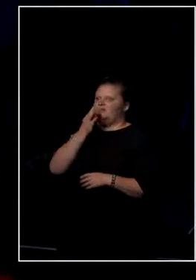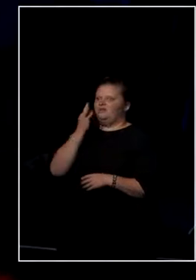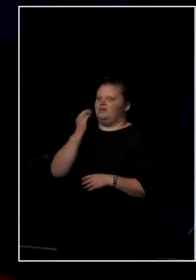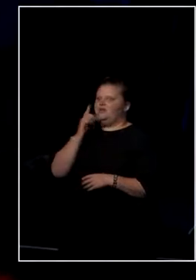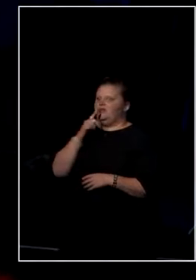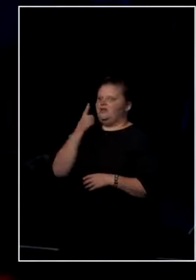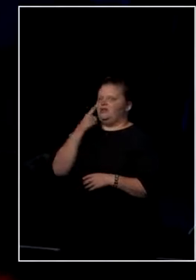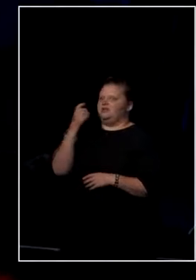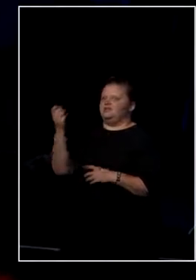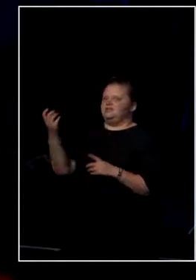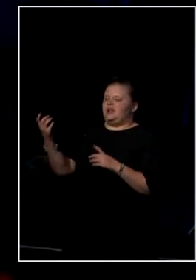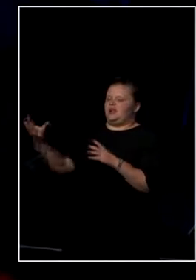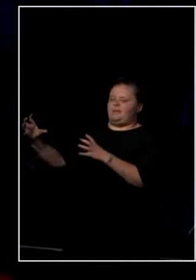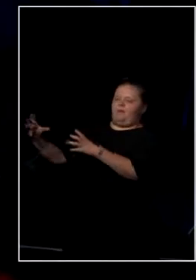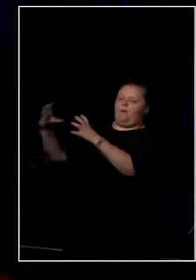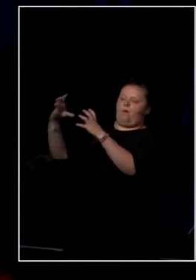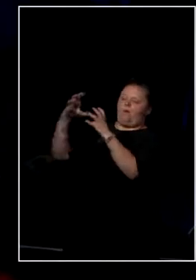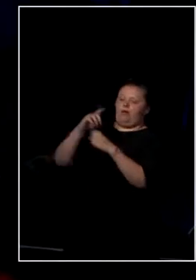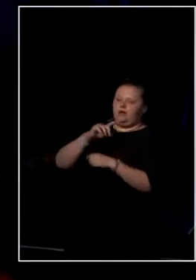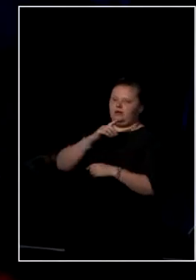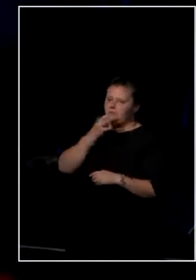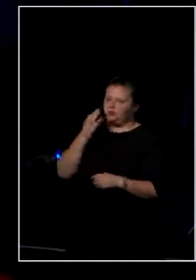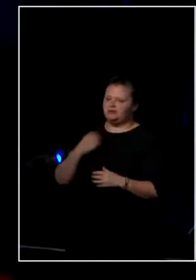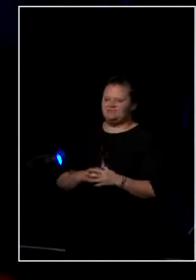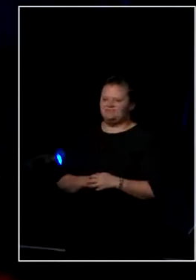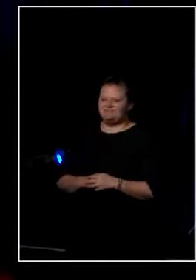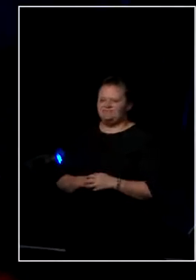see the ball. So boring.